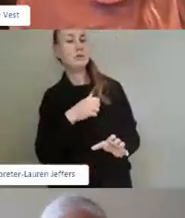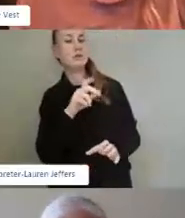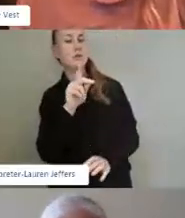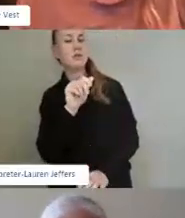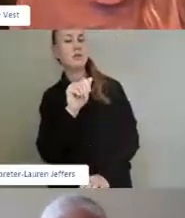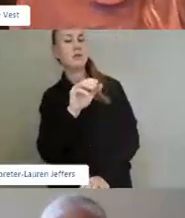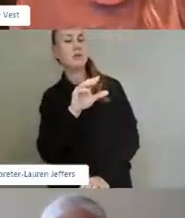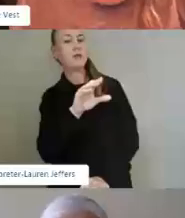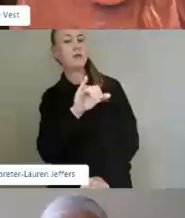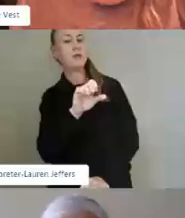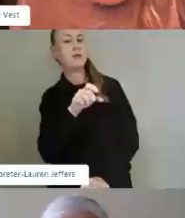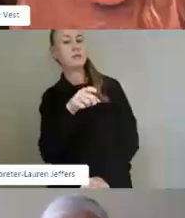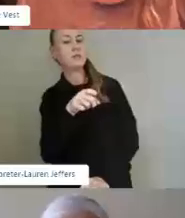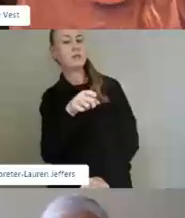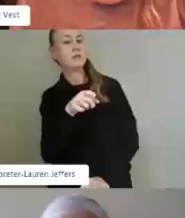the